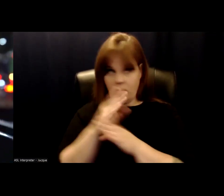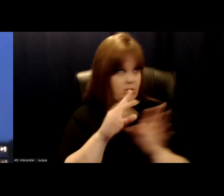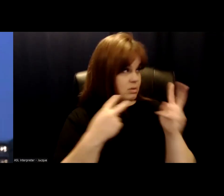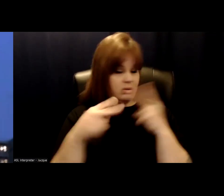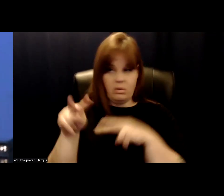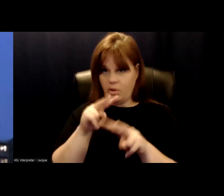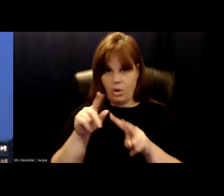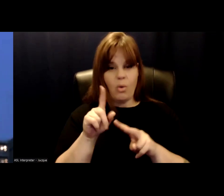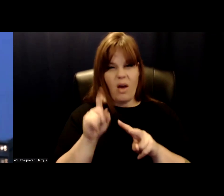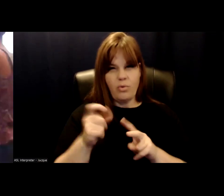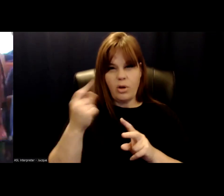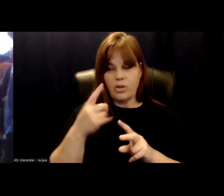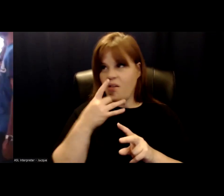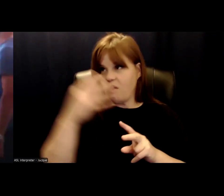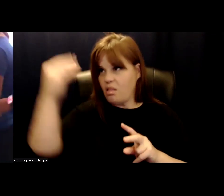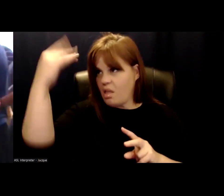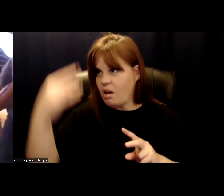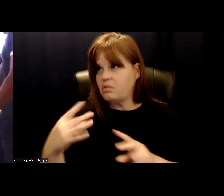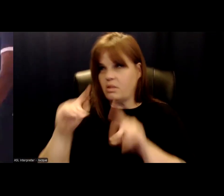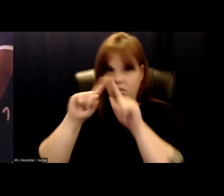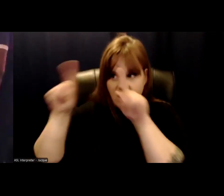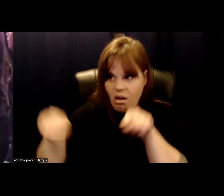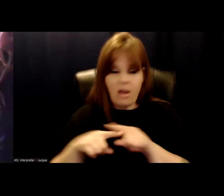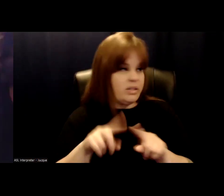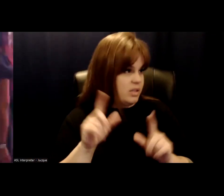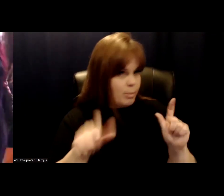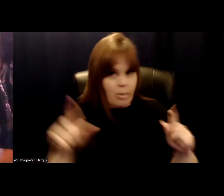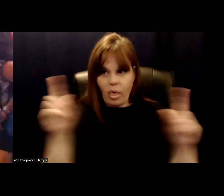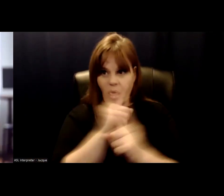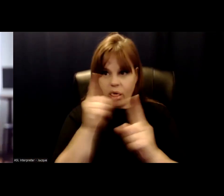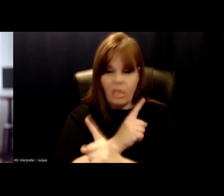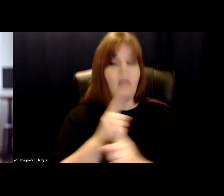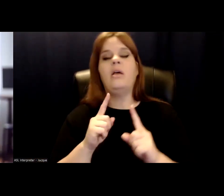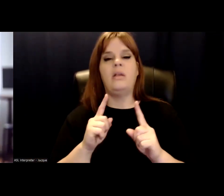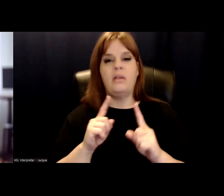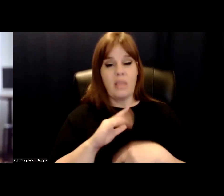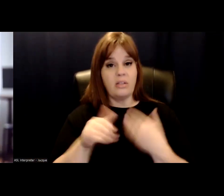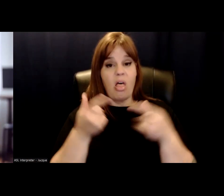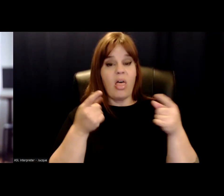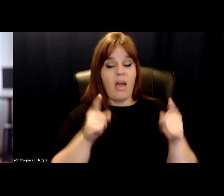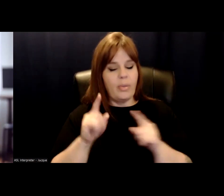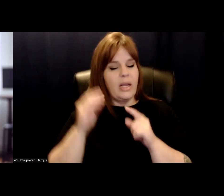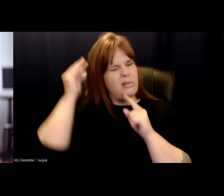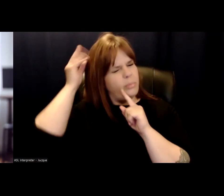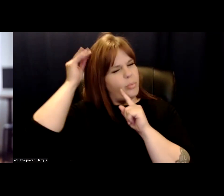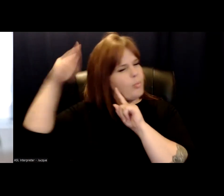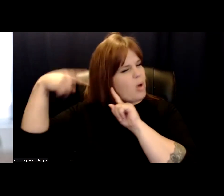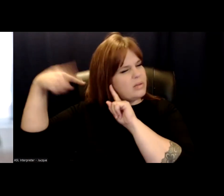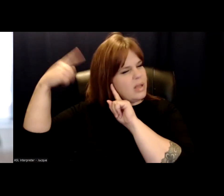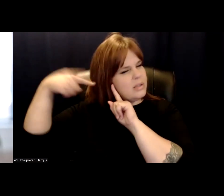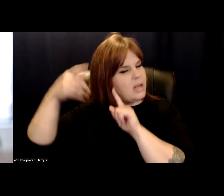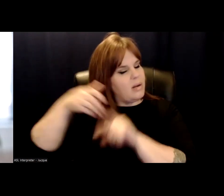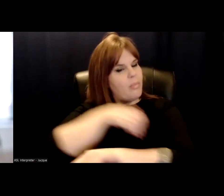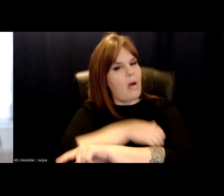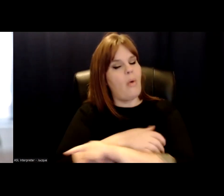have to understand the lights, the signs. You have to look for people. So that's all taking processing power. But underneath that, there's